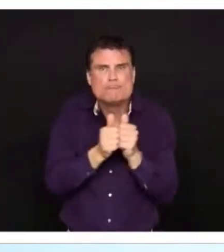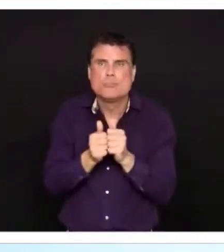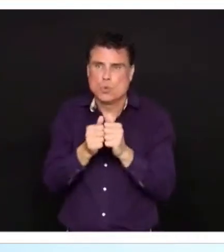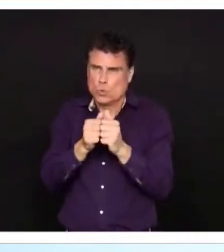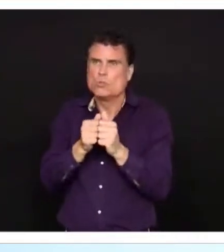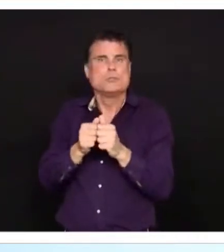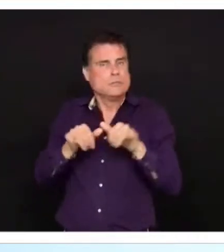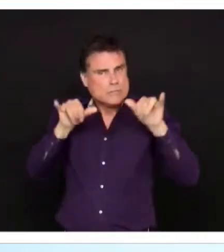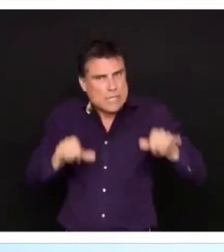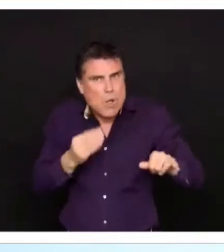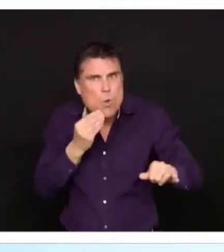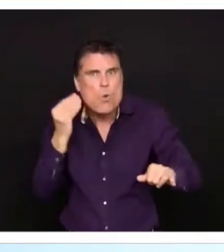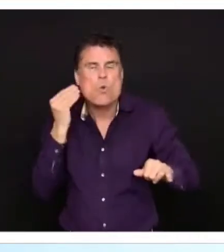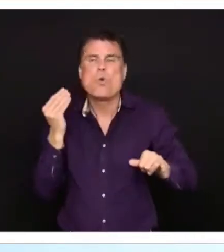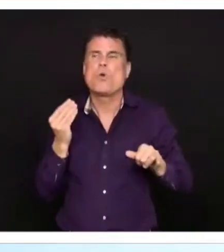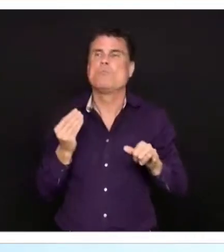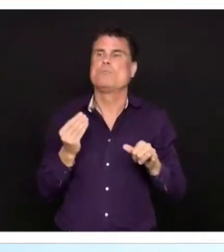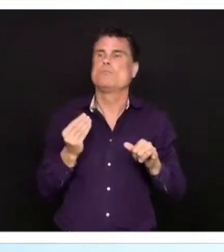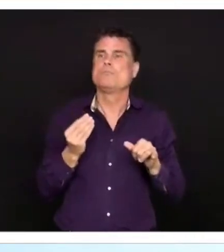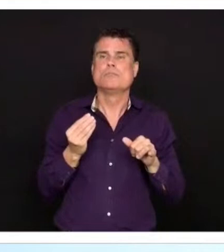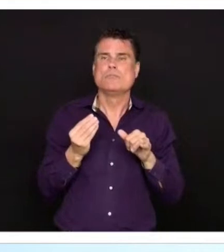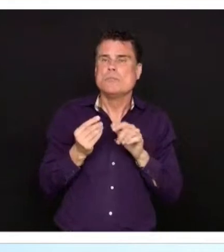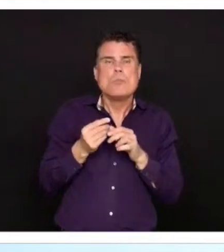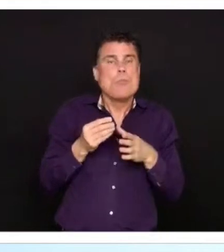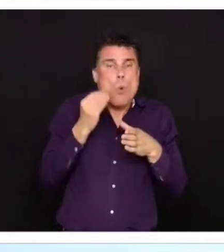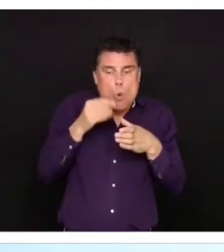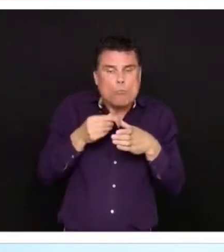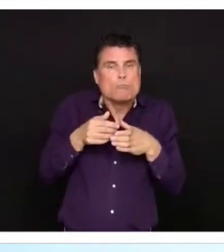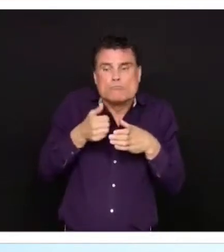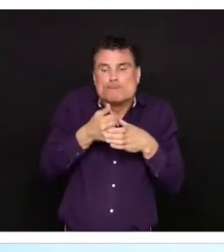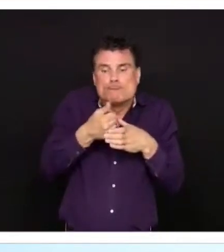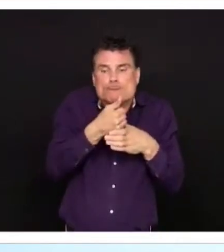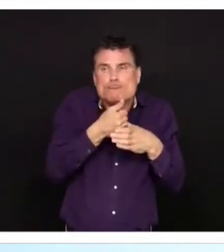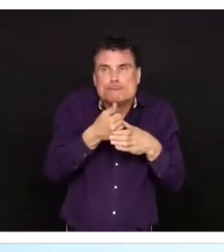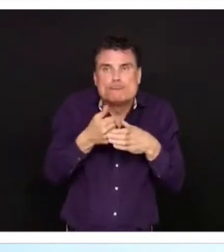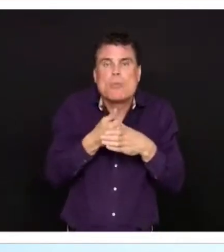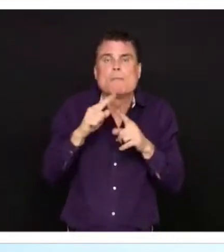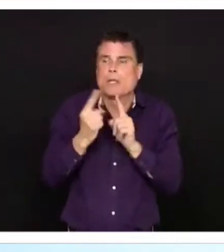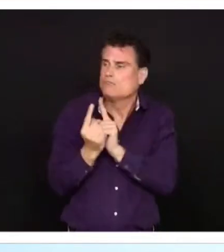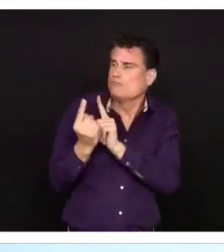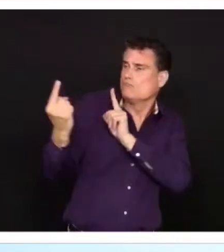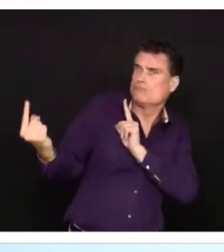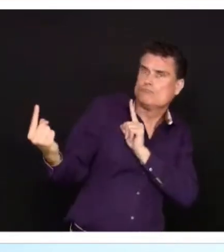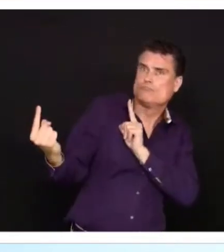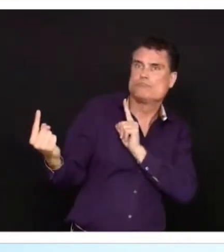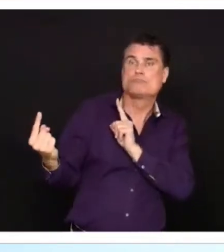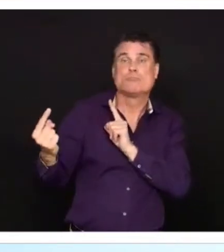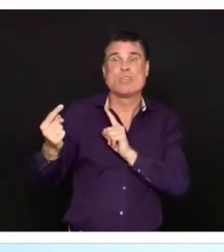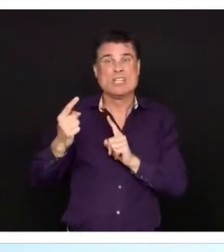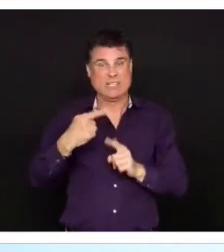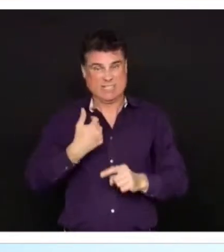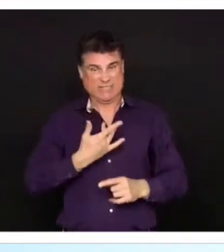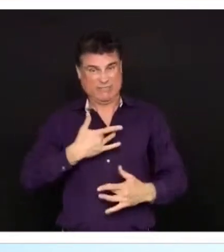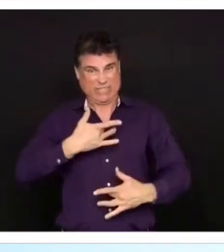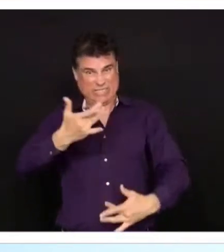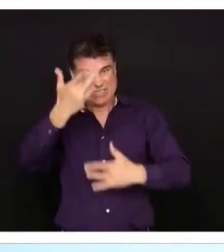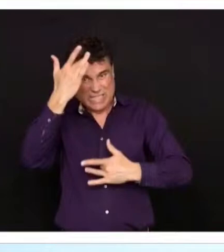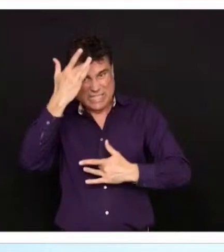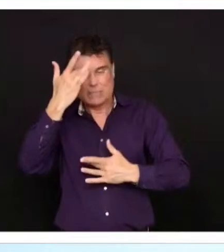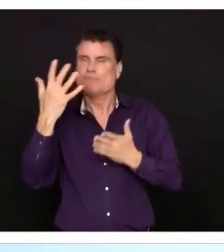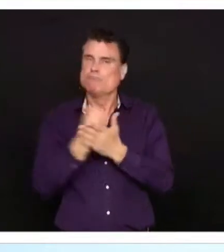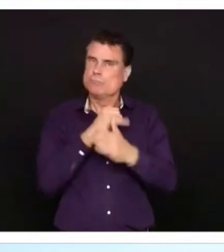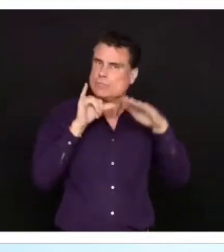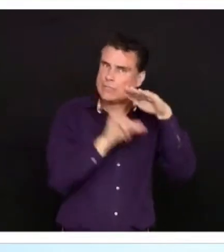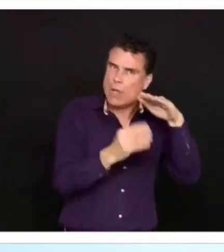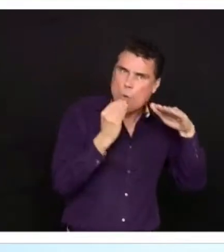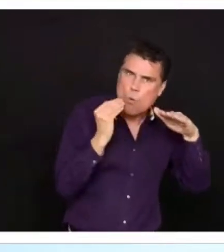the difference for us in British Columbia, and we are profoundly grateful because it is the